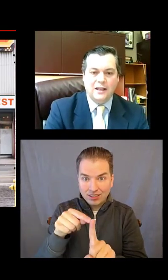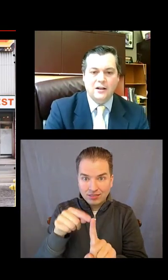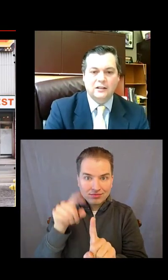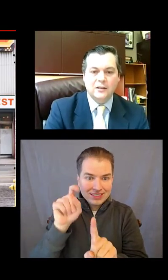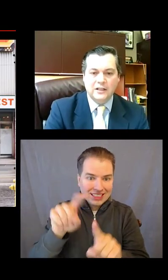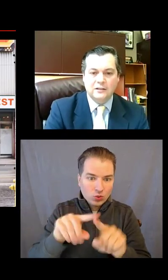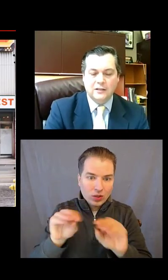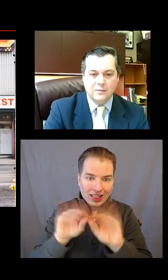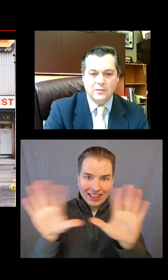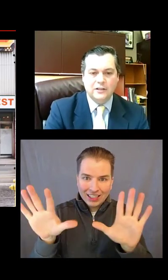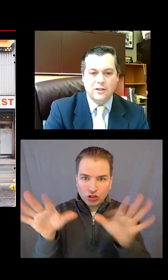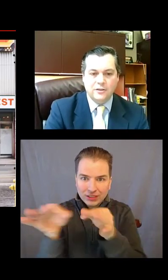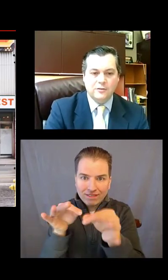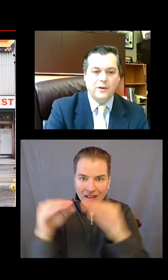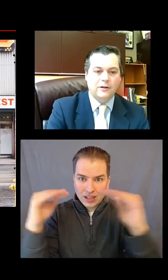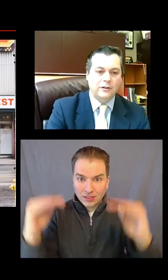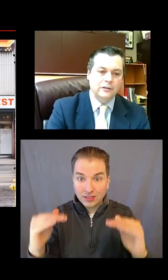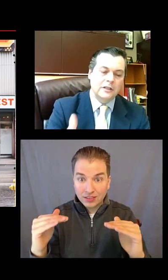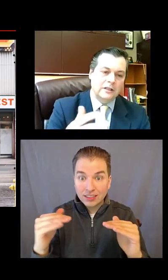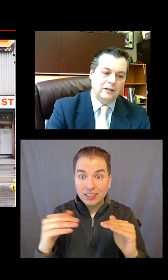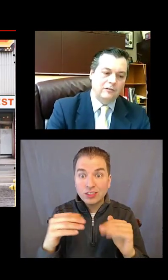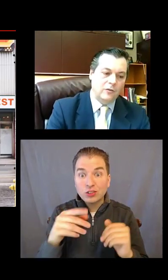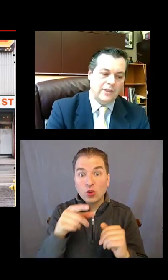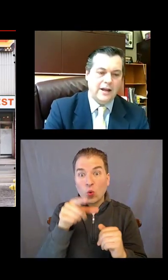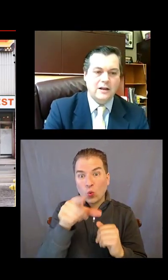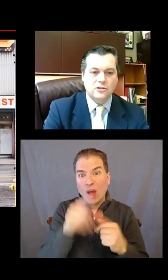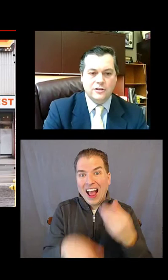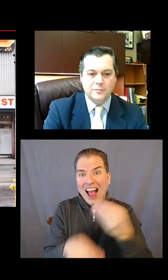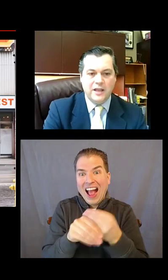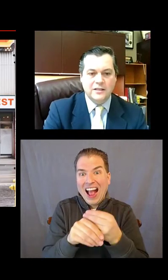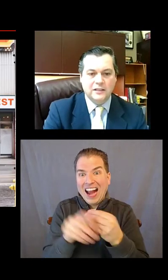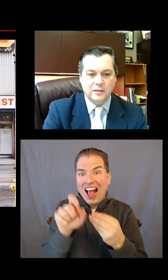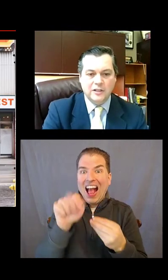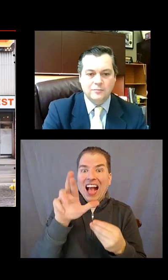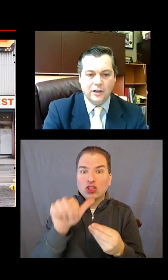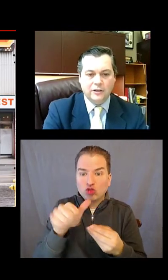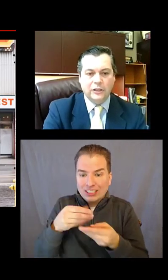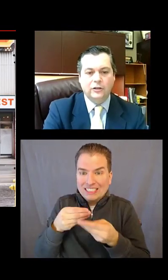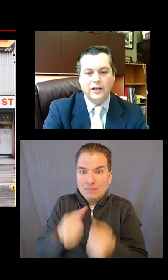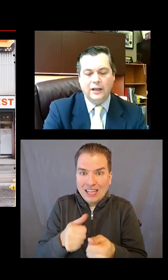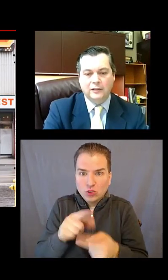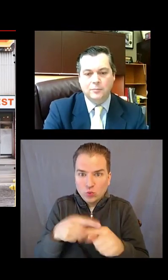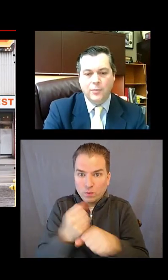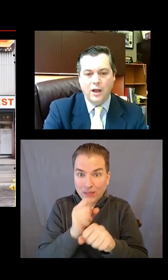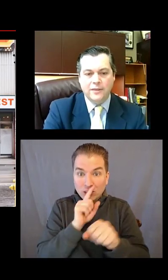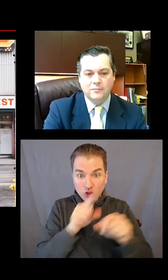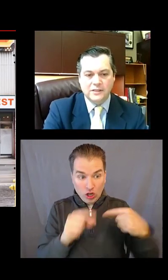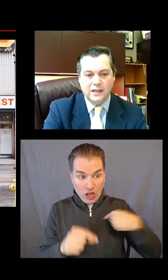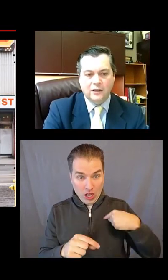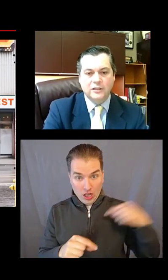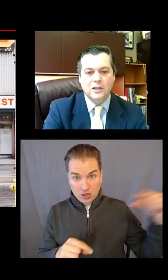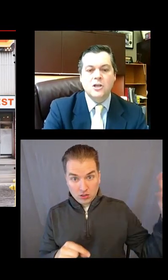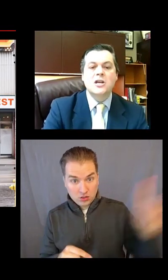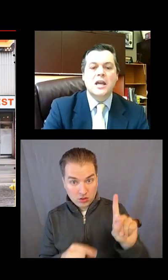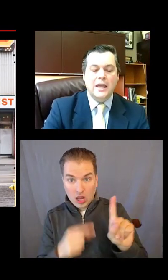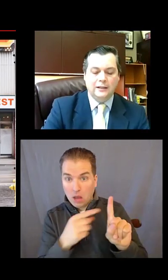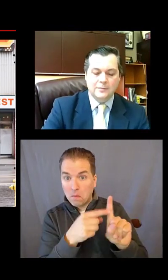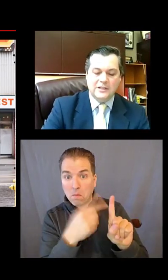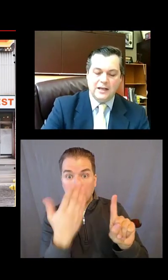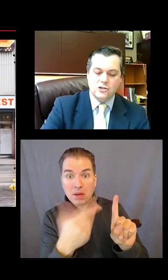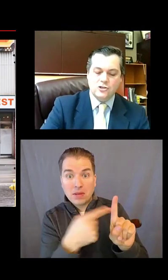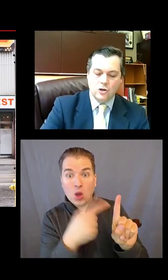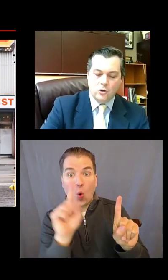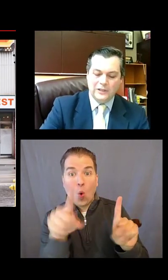retaining that unlimited liability to the third partner, and for that extra expense, the limited partner has bought themselves